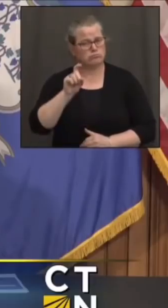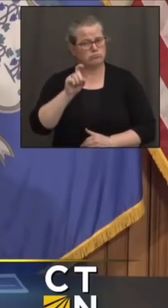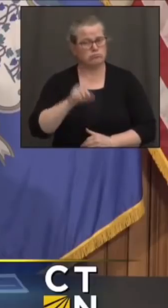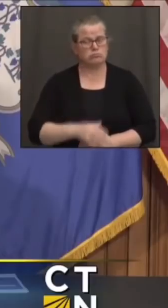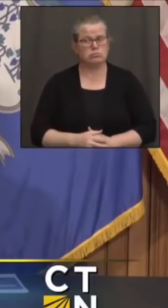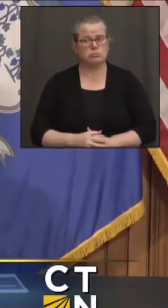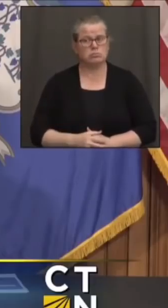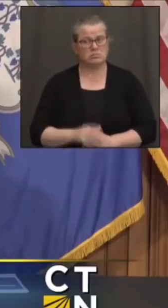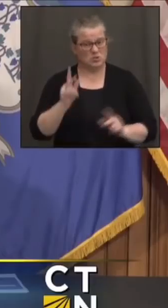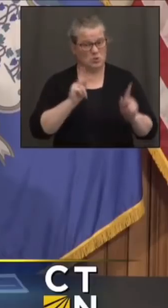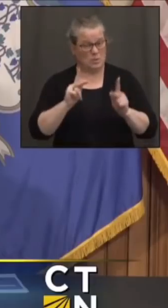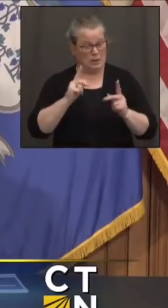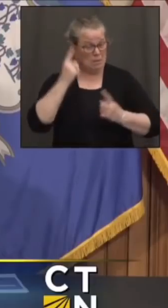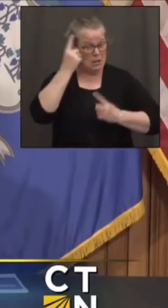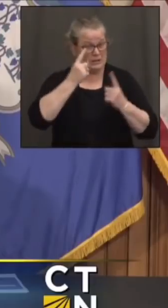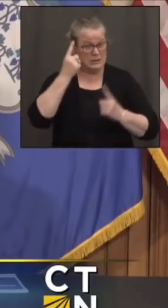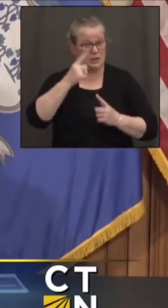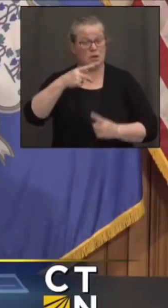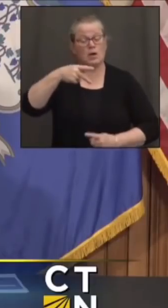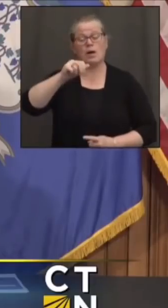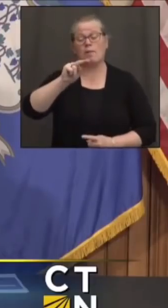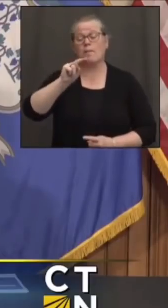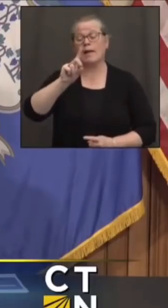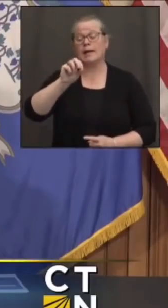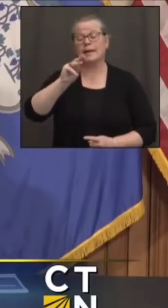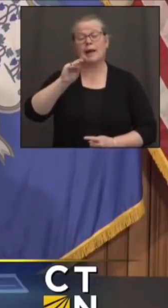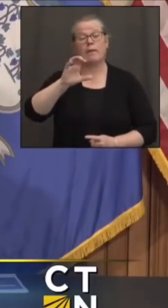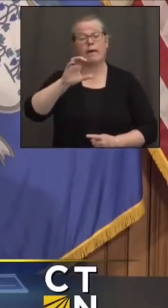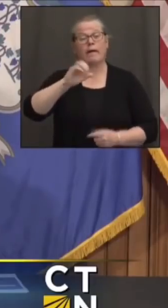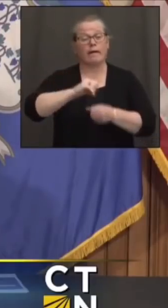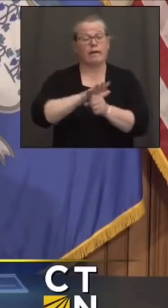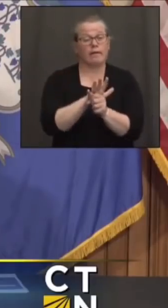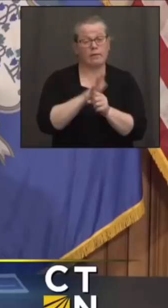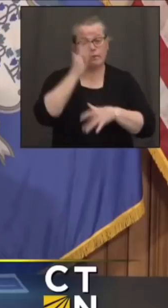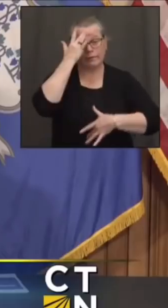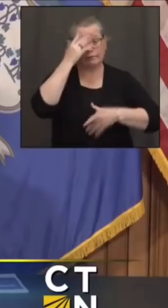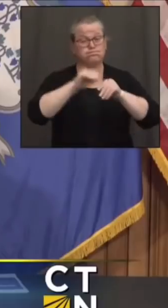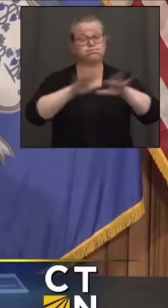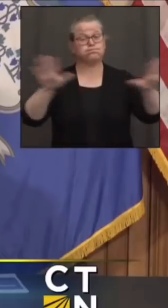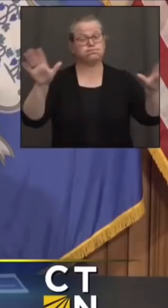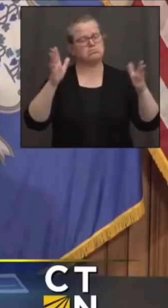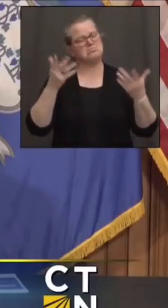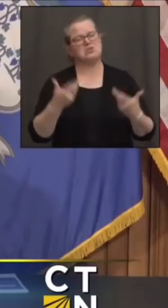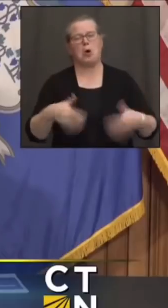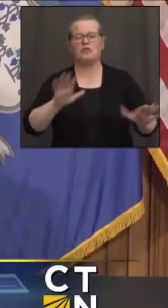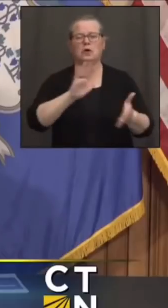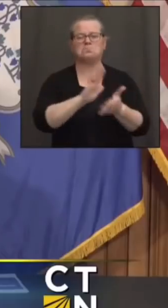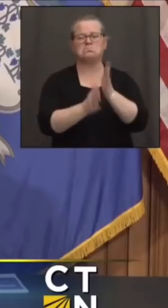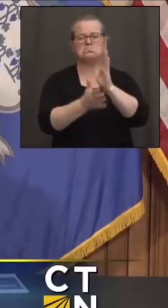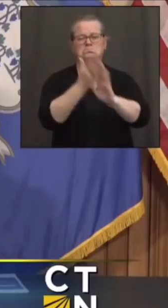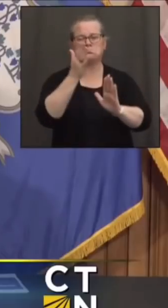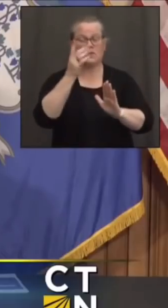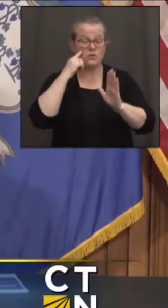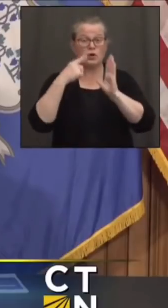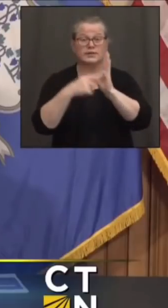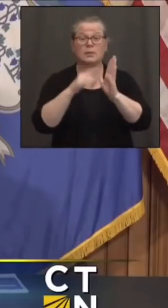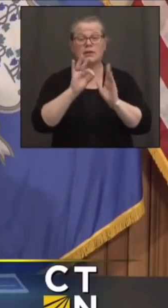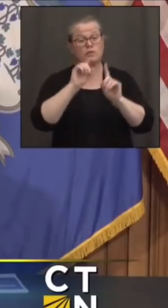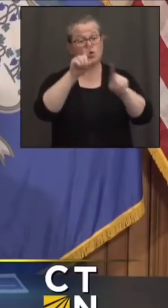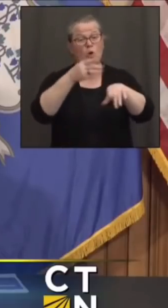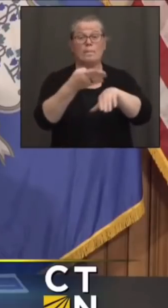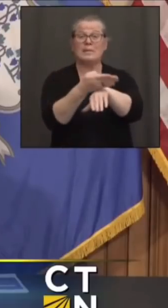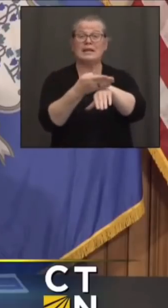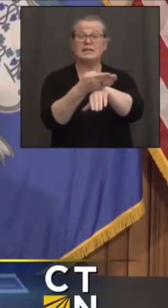the pandemic over? There's a lot of crowds at the beaches. If you look around, it seems like people think this thing is